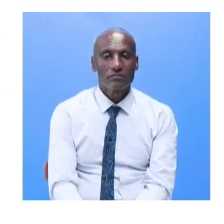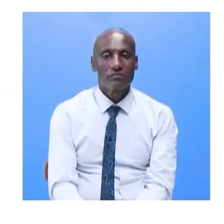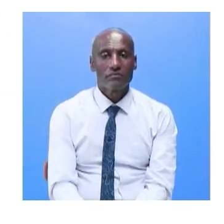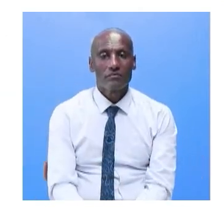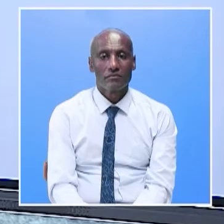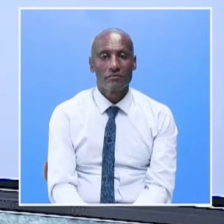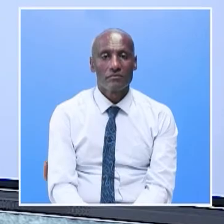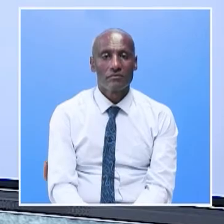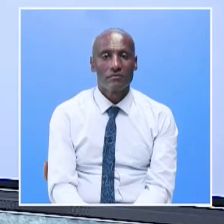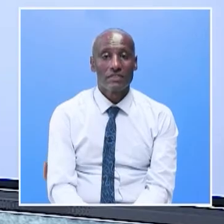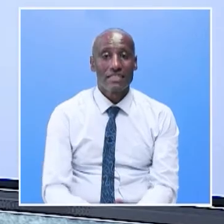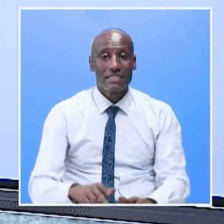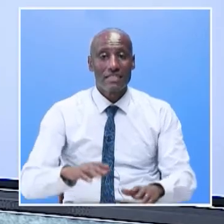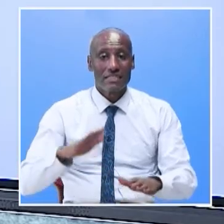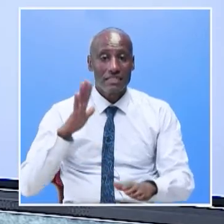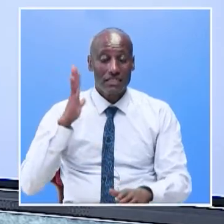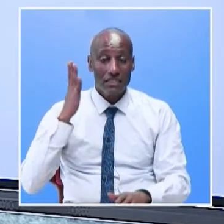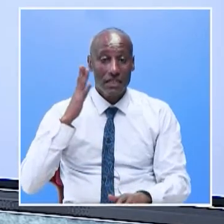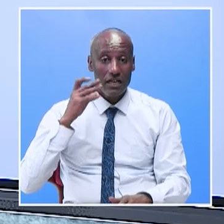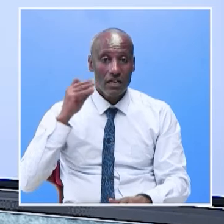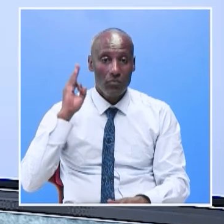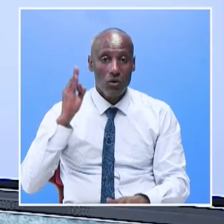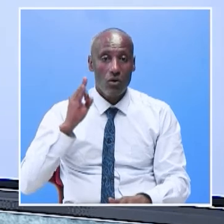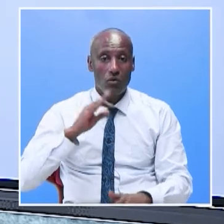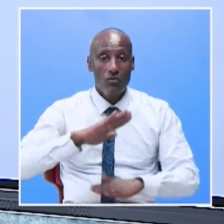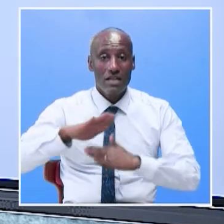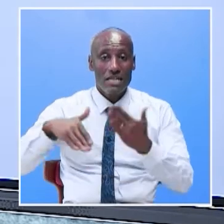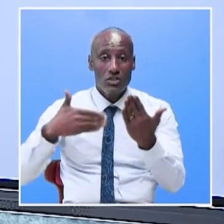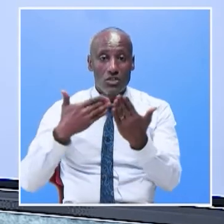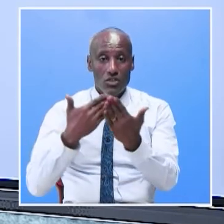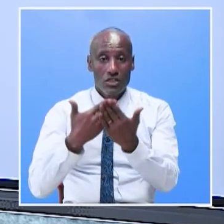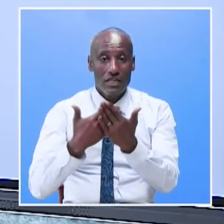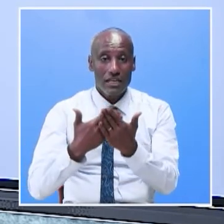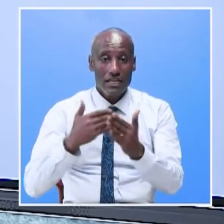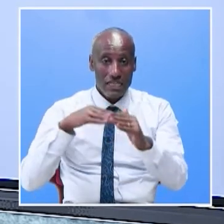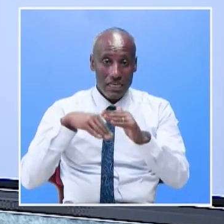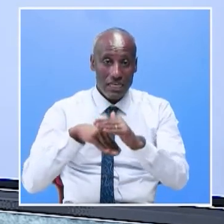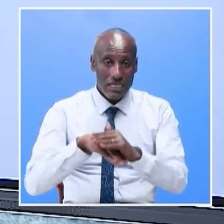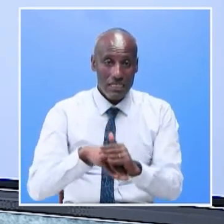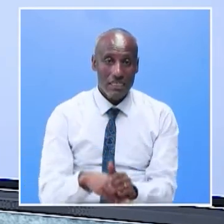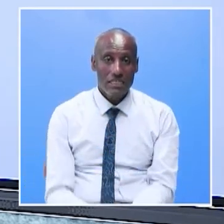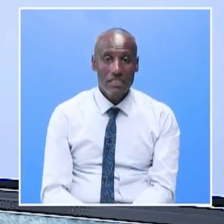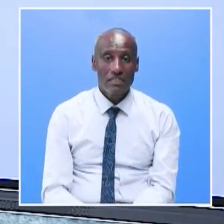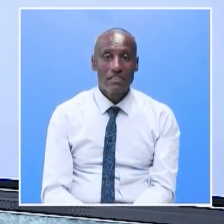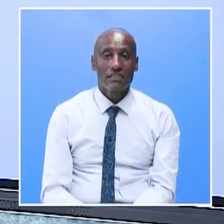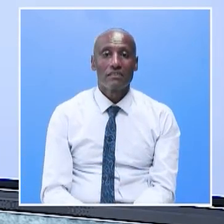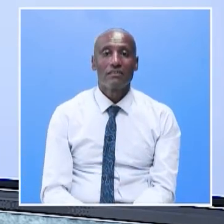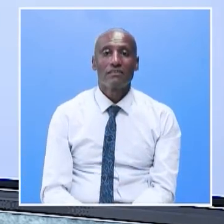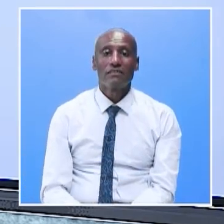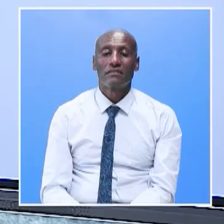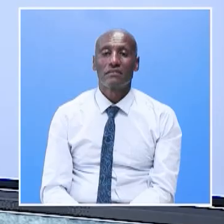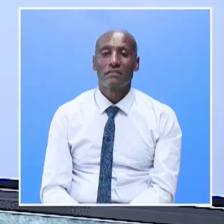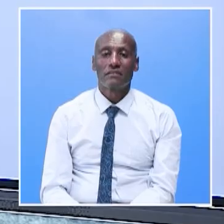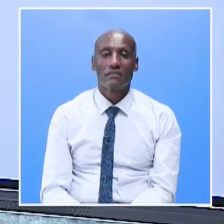This is the type of general or in as preposition. Like we can say, here